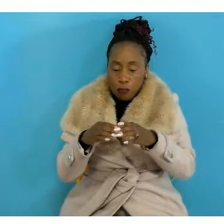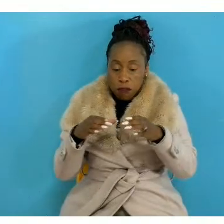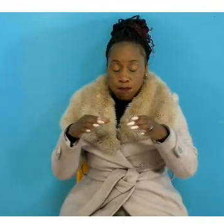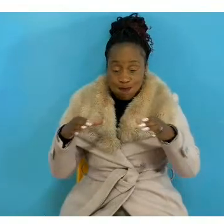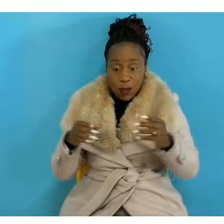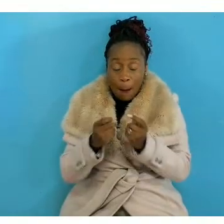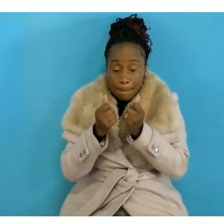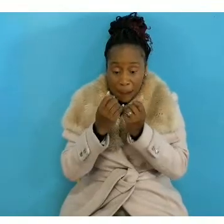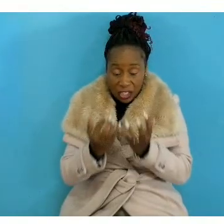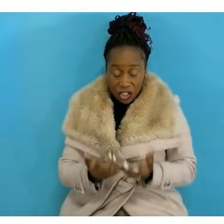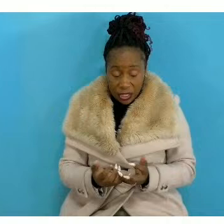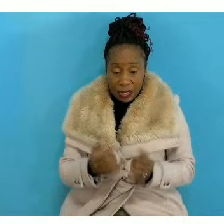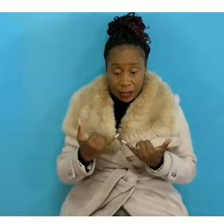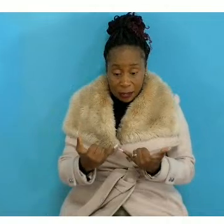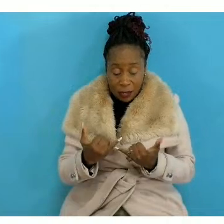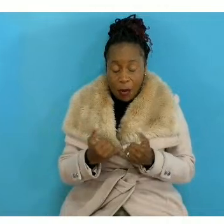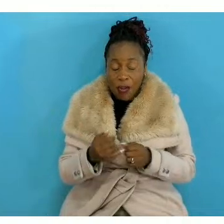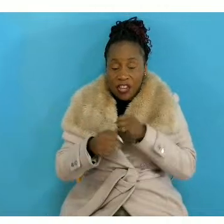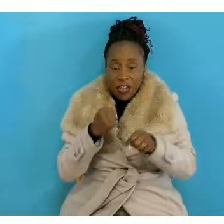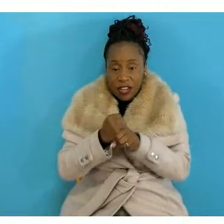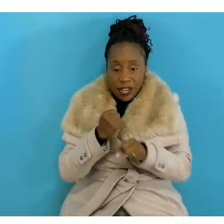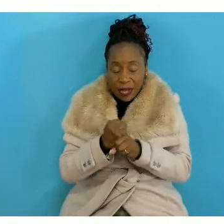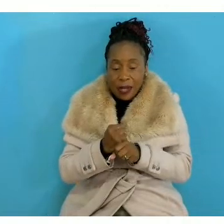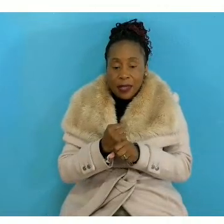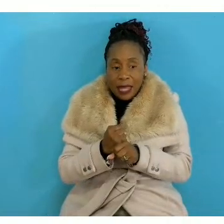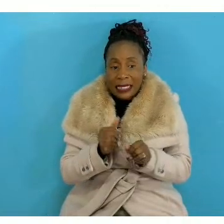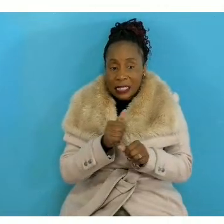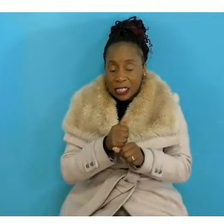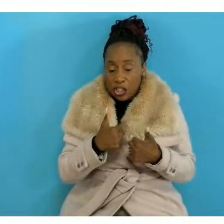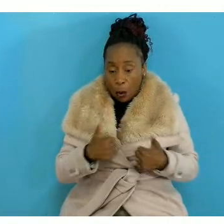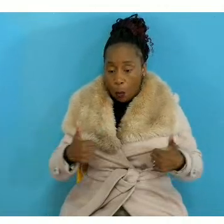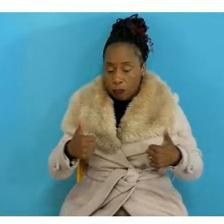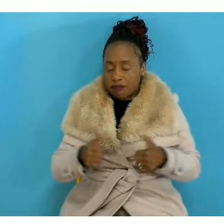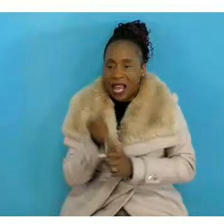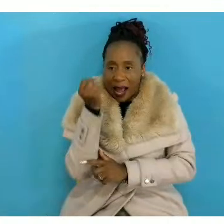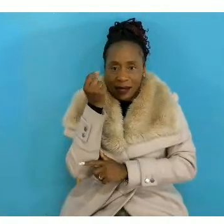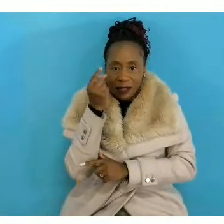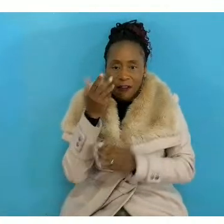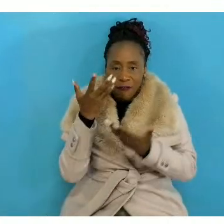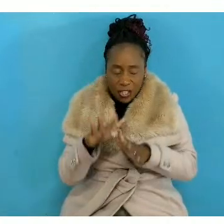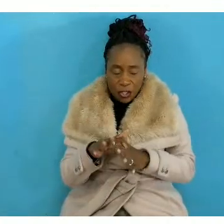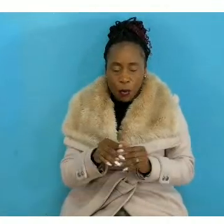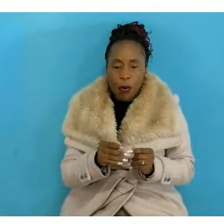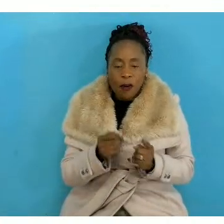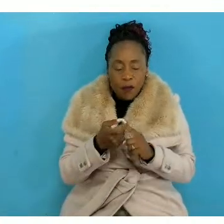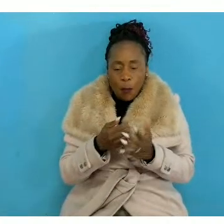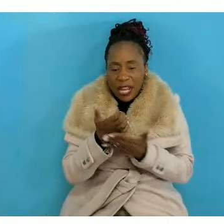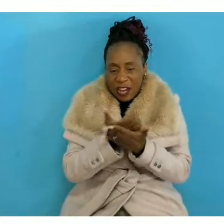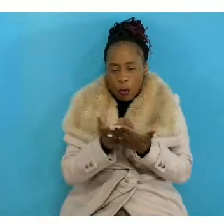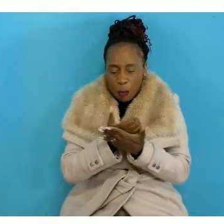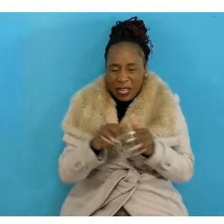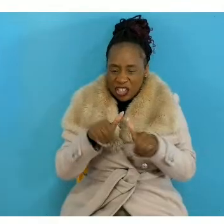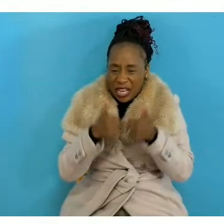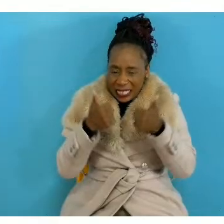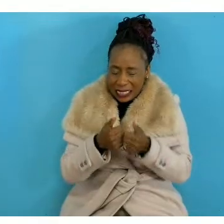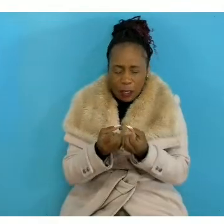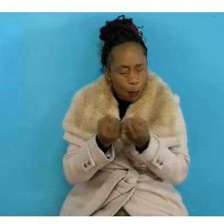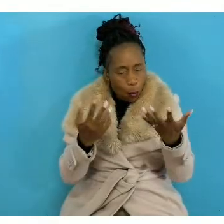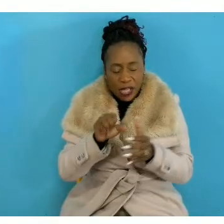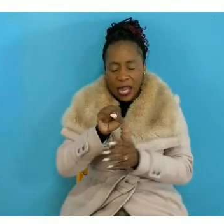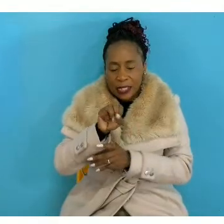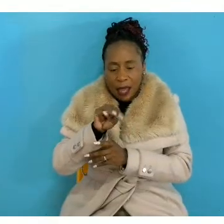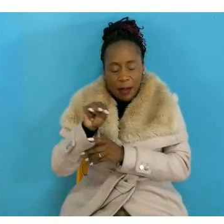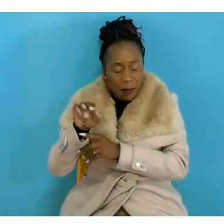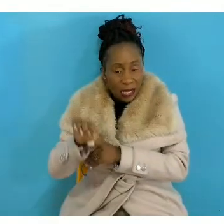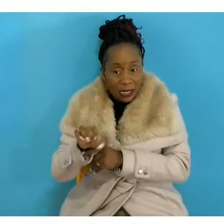current year, which the shareholders understood due to the economic challenges which are faced by most SMMEs,